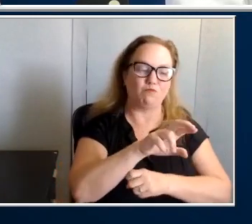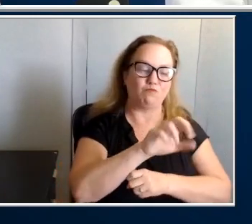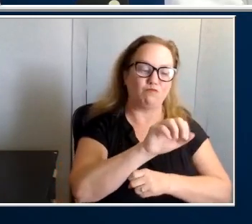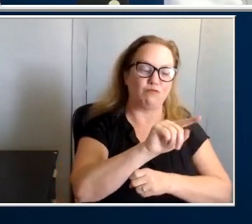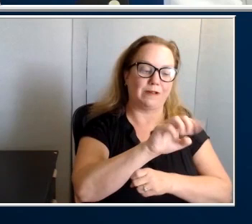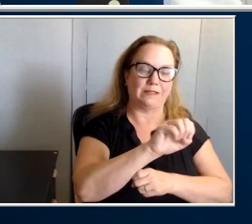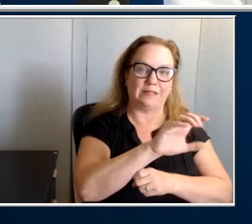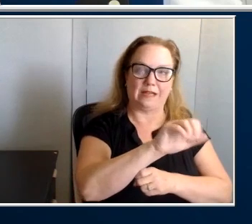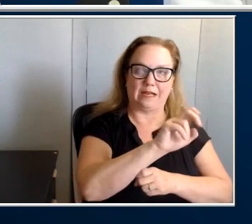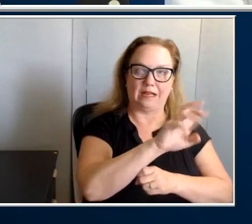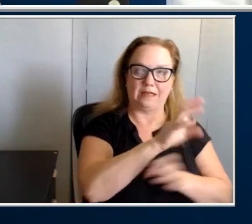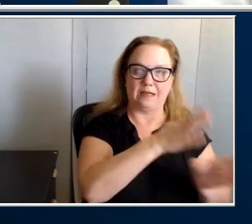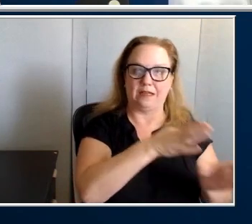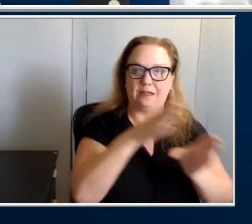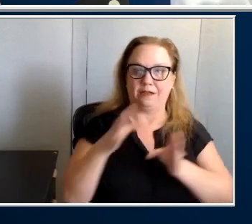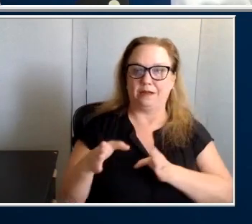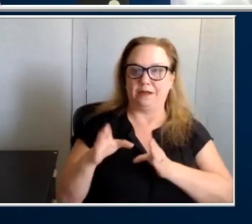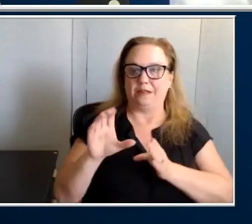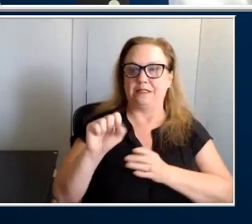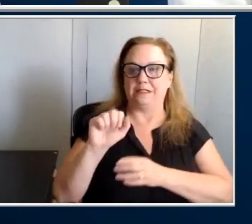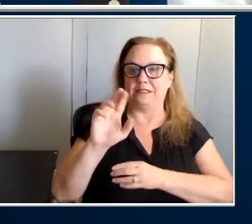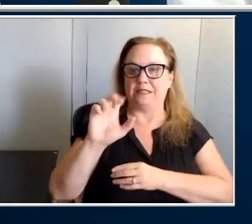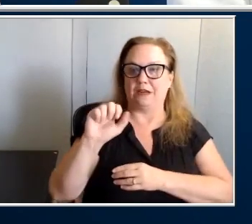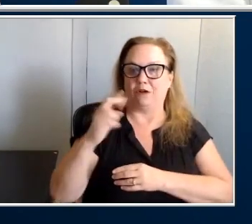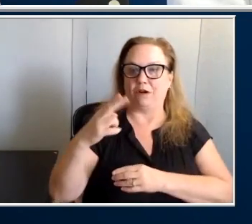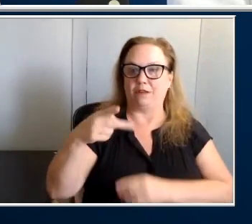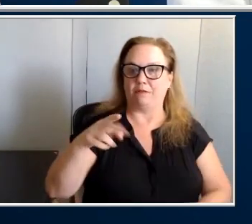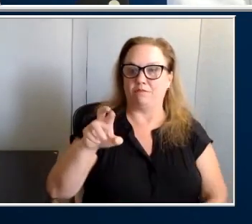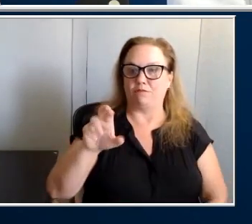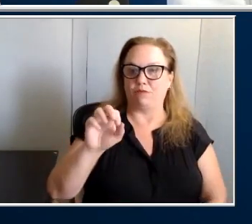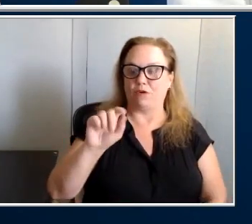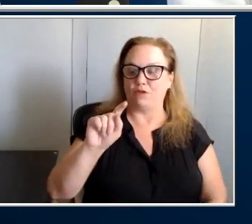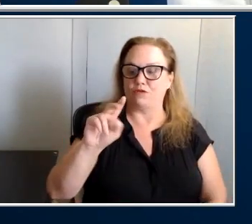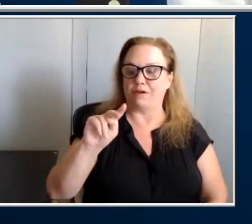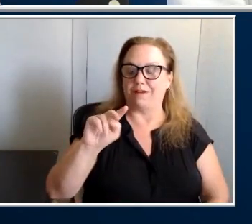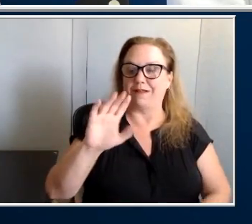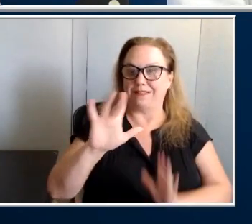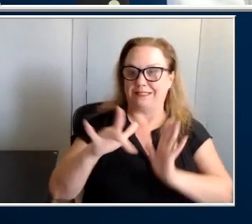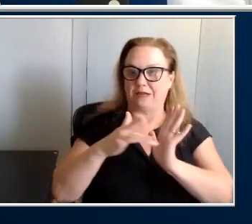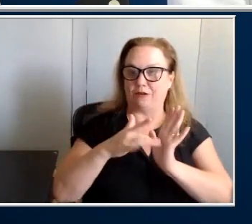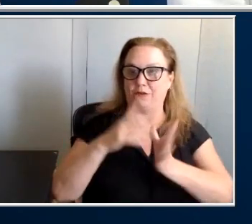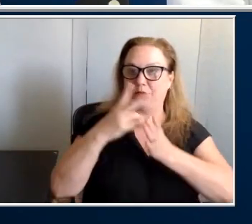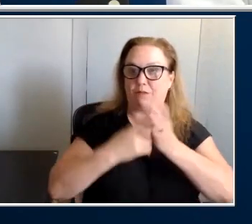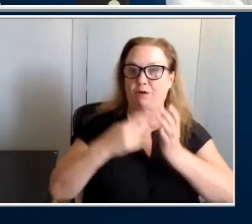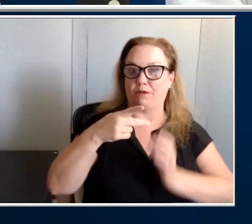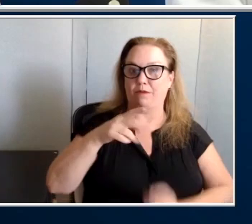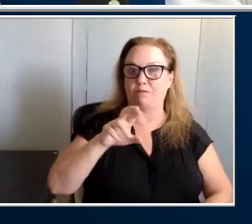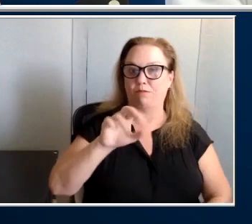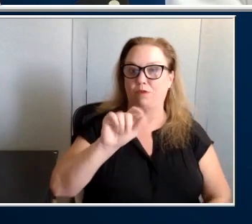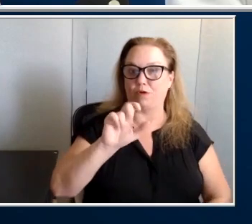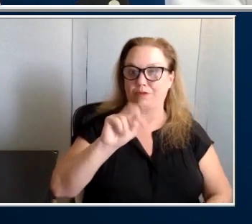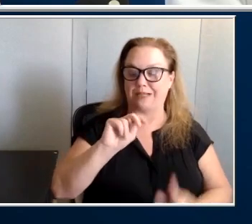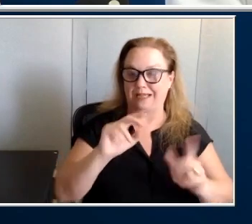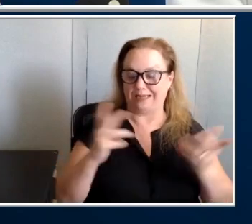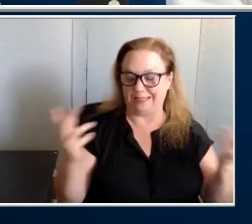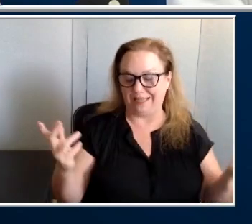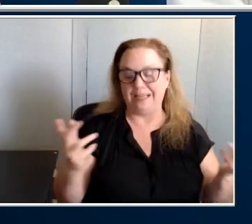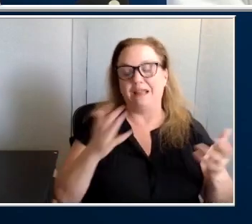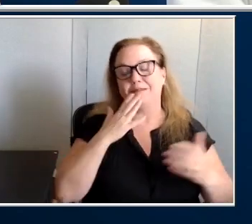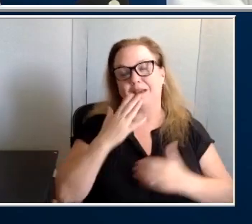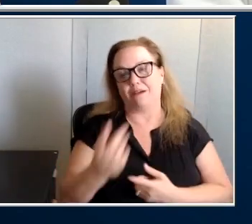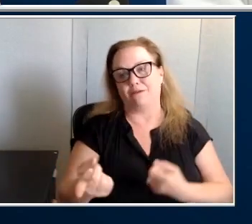on the Proton Center team. They're both inside the Proton Therapy Center this morning. Team, thanks for joining us here on the